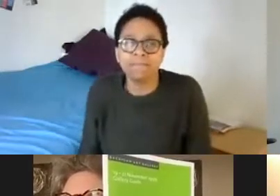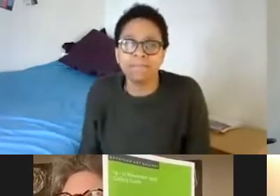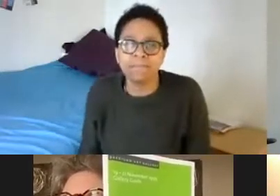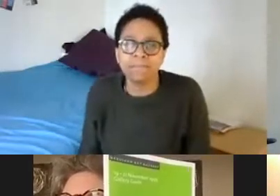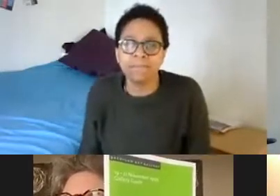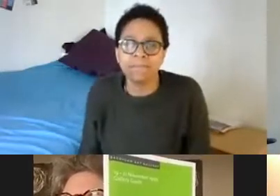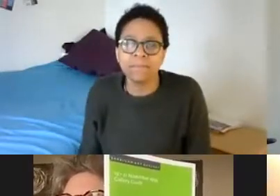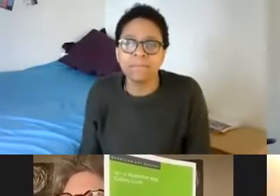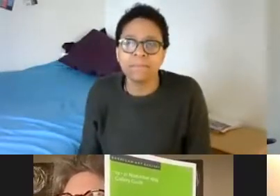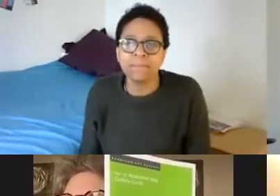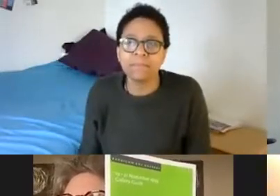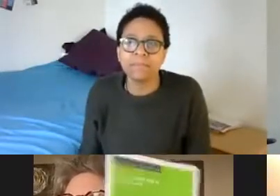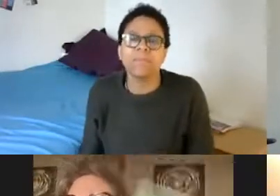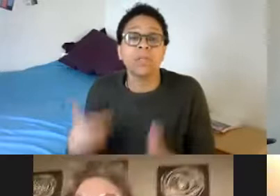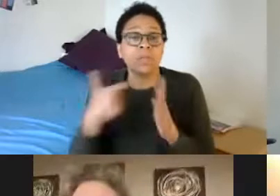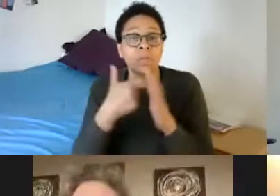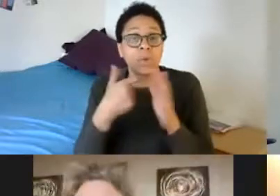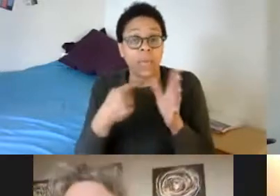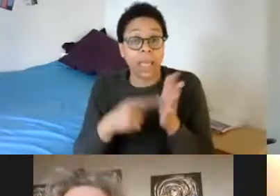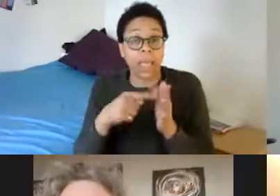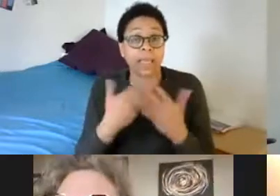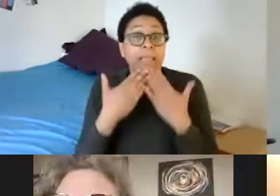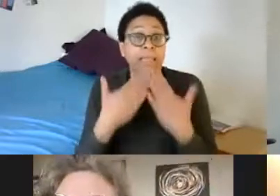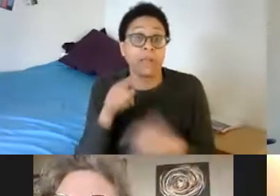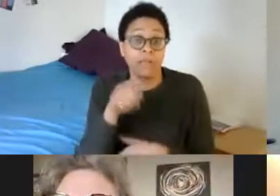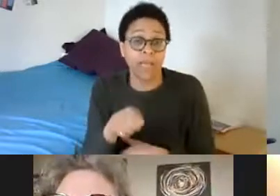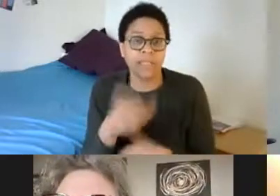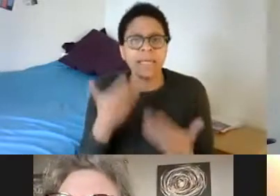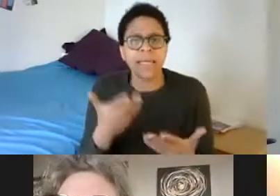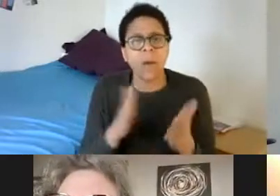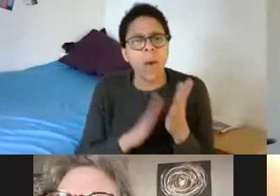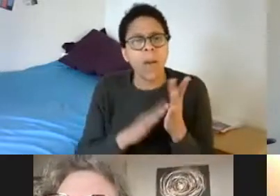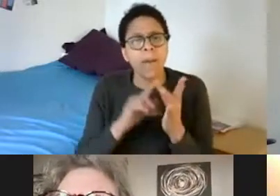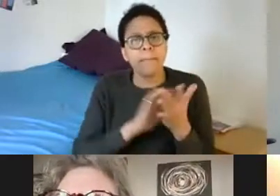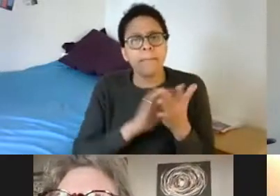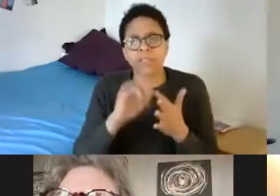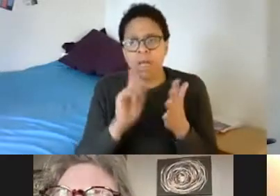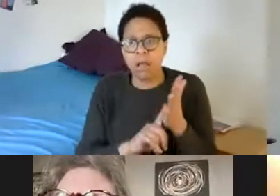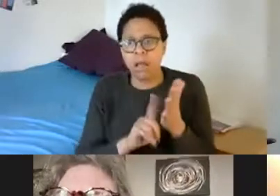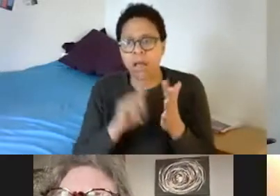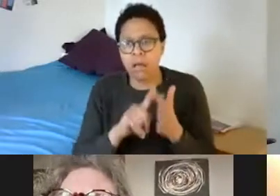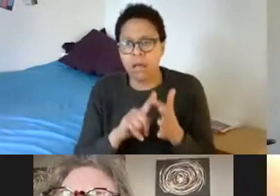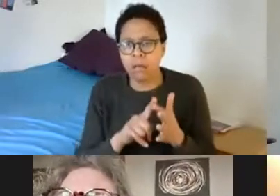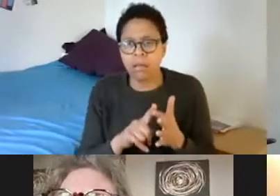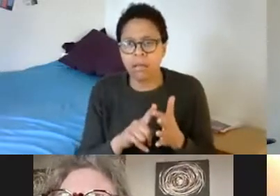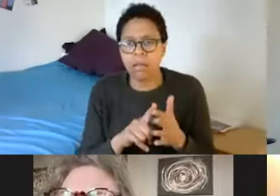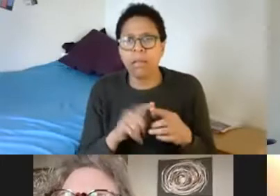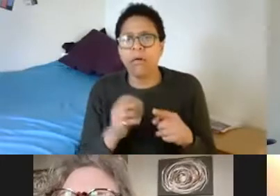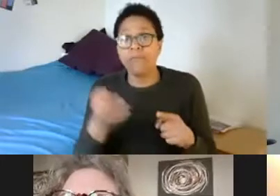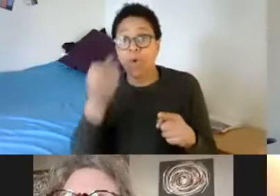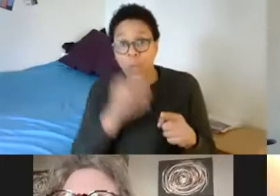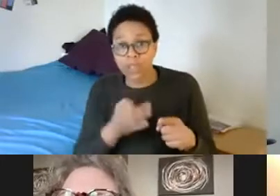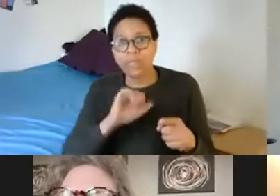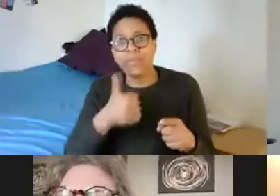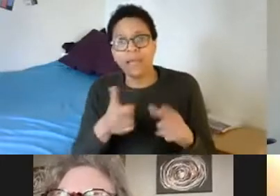Okay. Thanks, Julia. That's lovely to see. Michelle, should we come to you, and then Anna will come to you? I know you've got a question as well. So